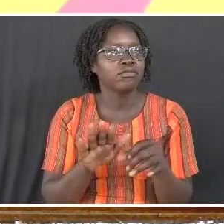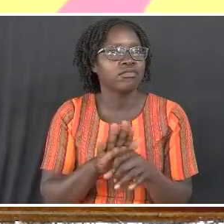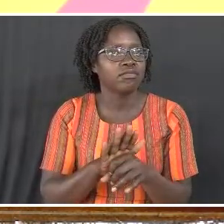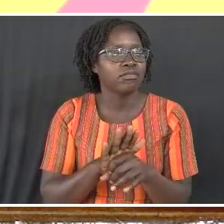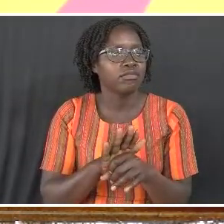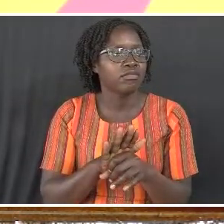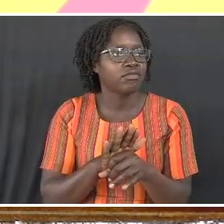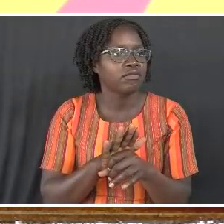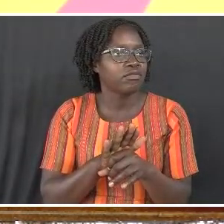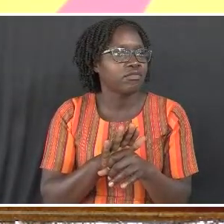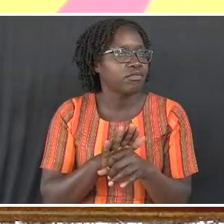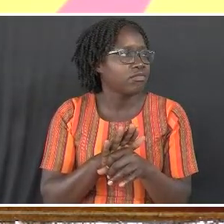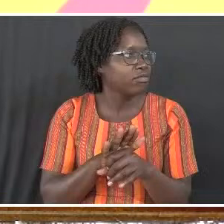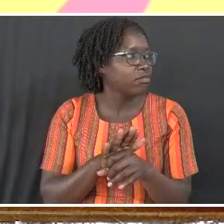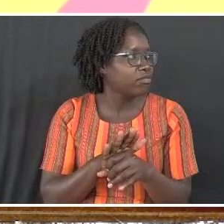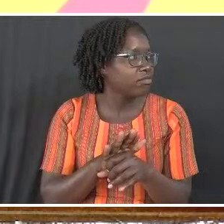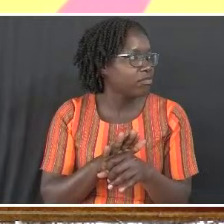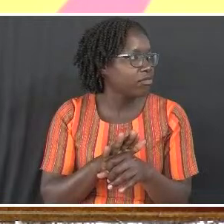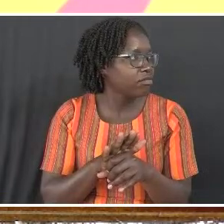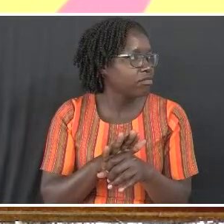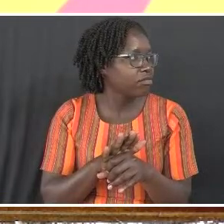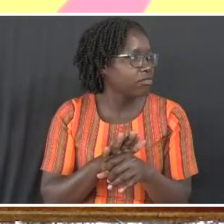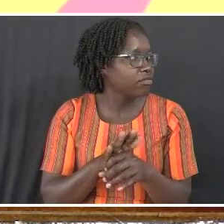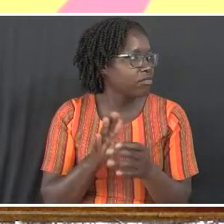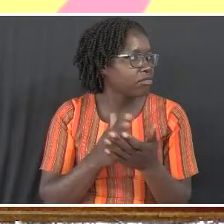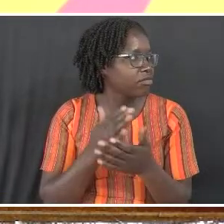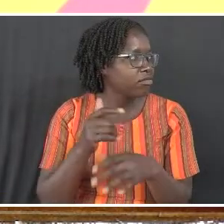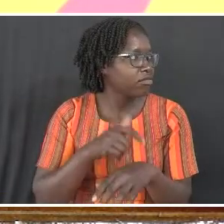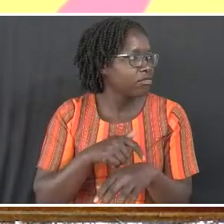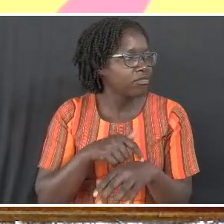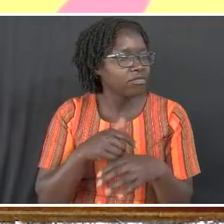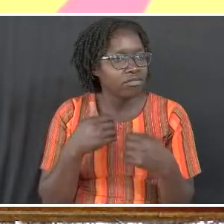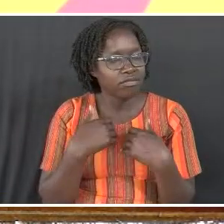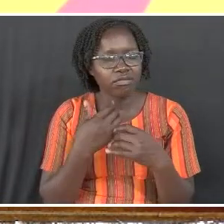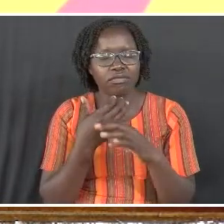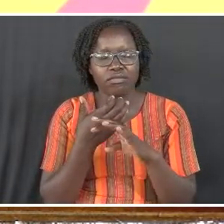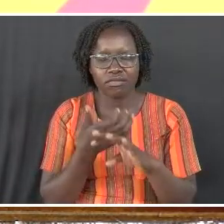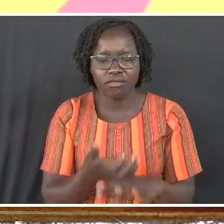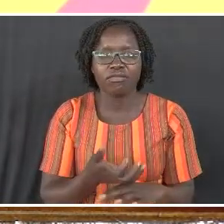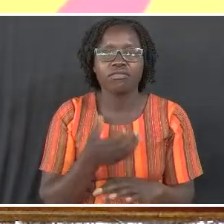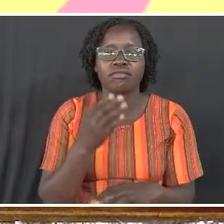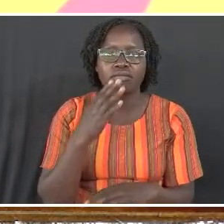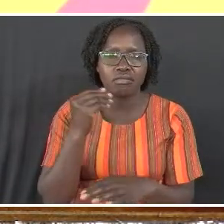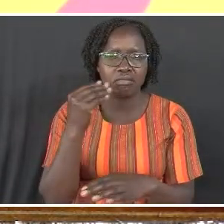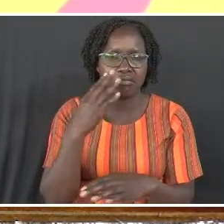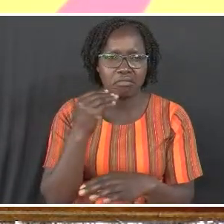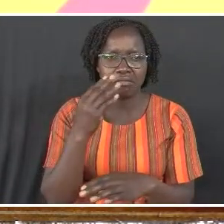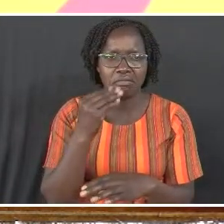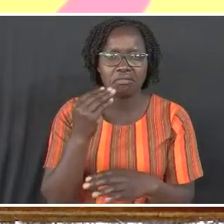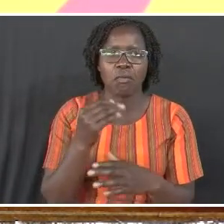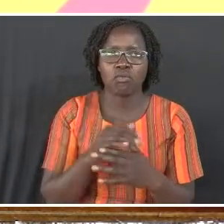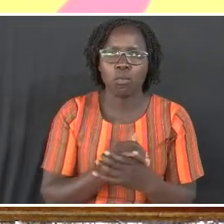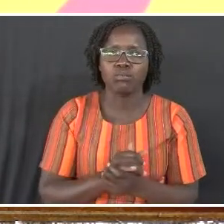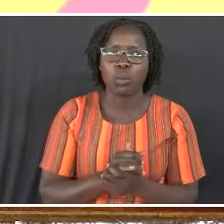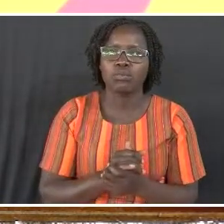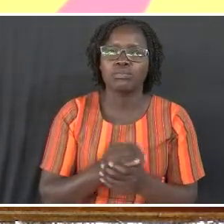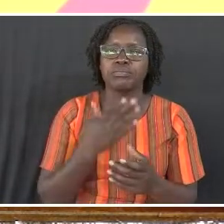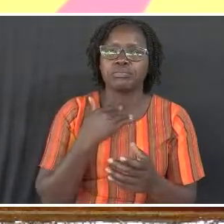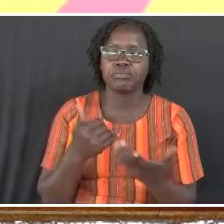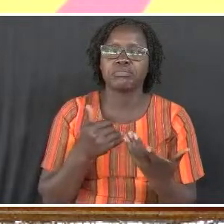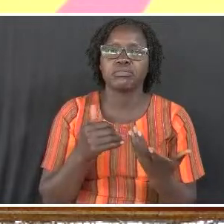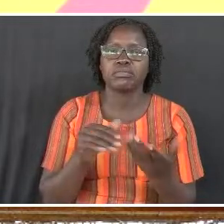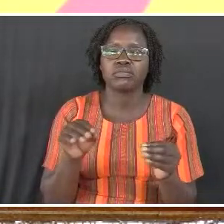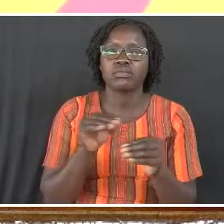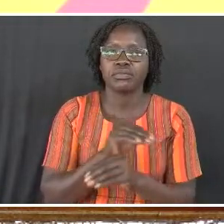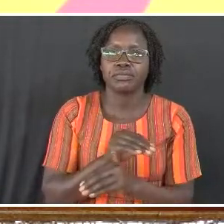don't want that space to be there because sometimes you might have difficulty chewing, so you want that gap to be replaced